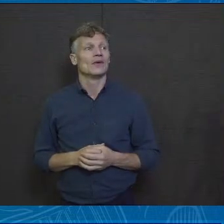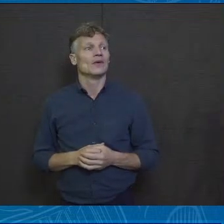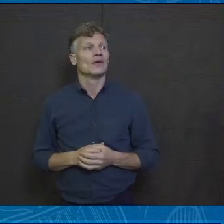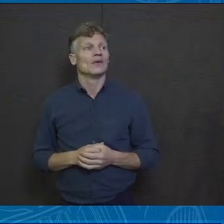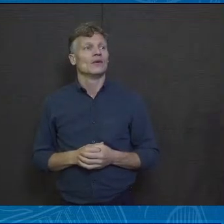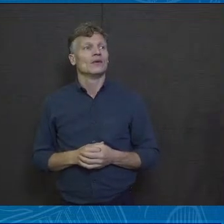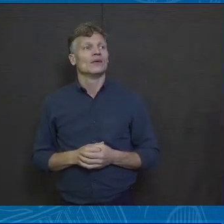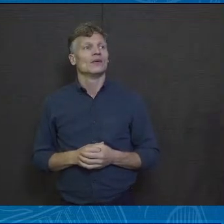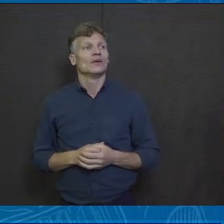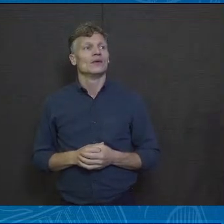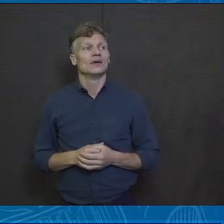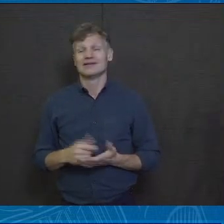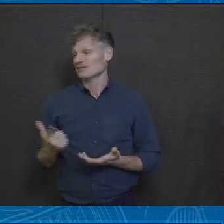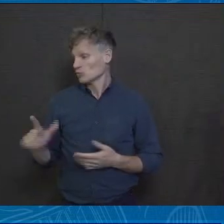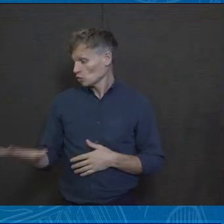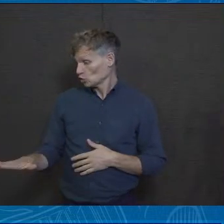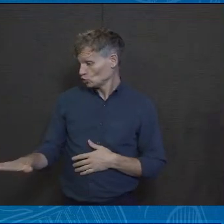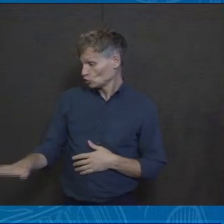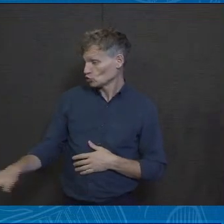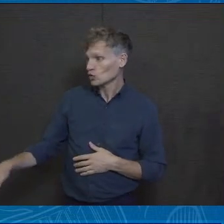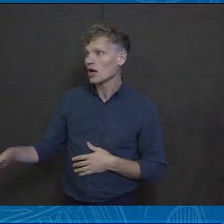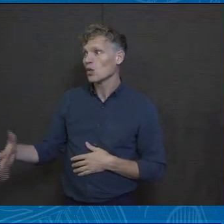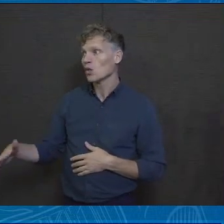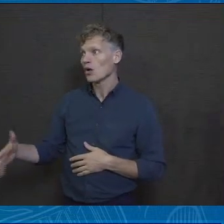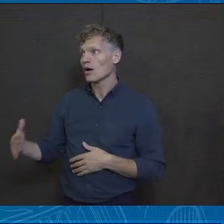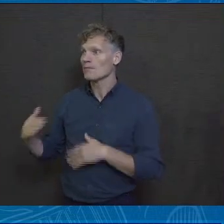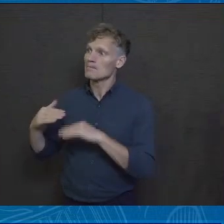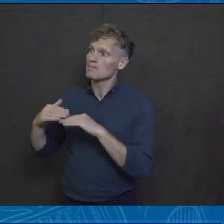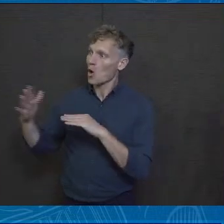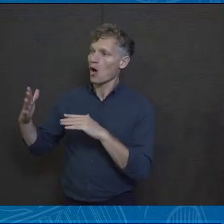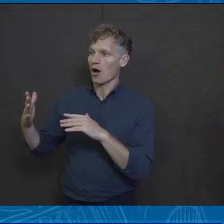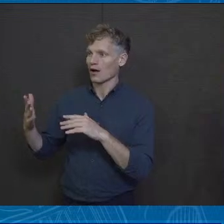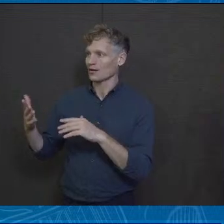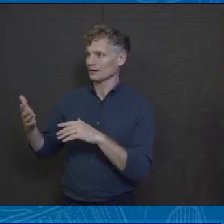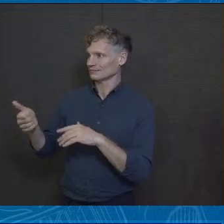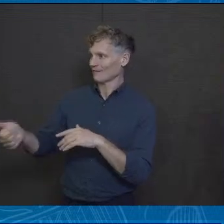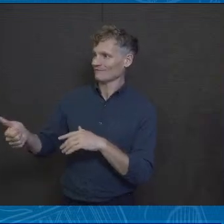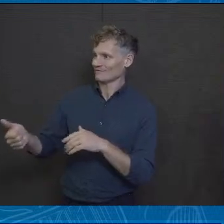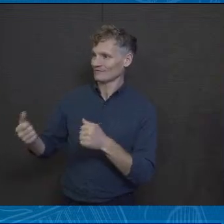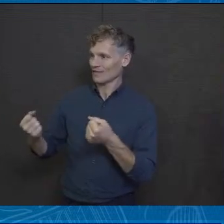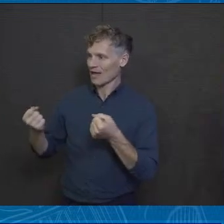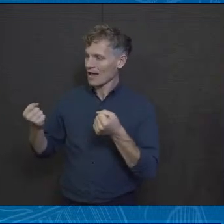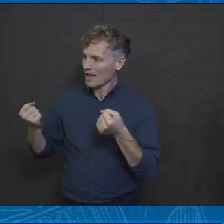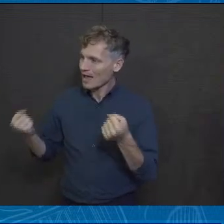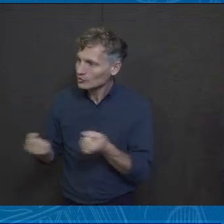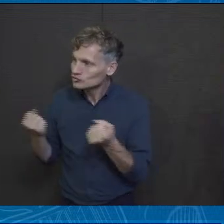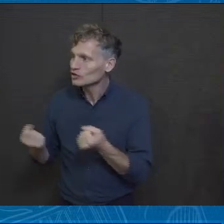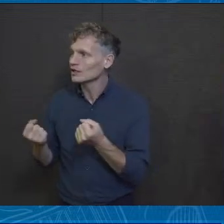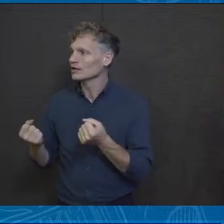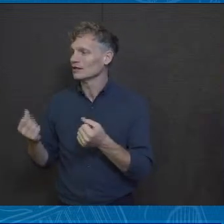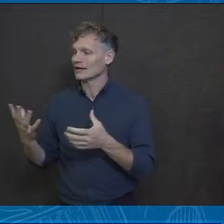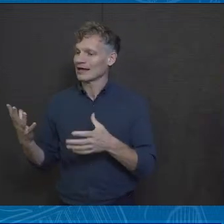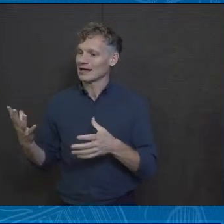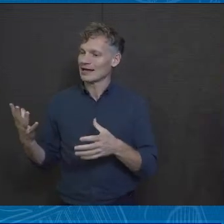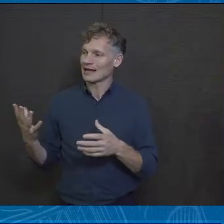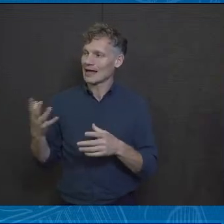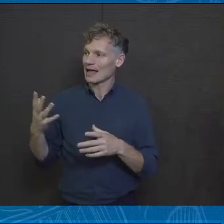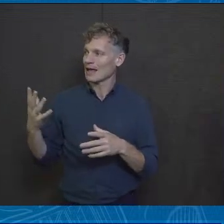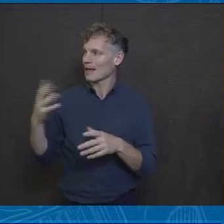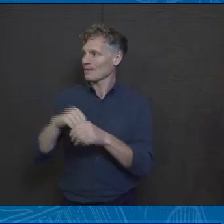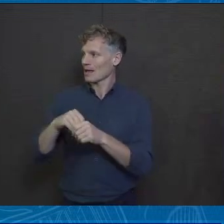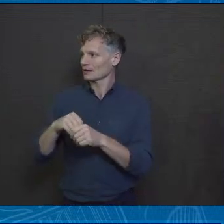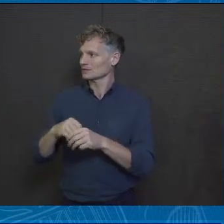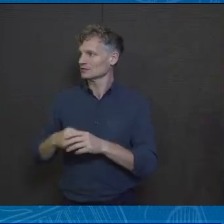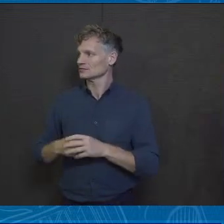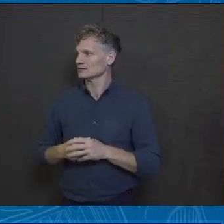like children can have more action to, how can I say, involve of the disaster